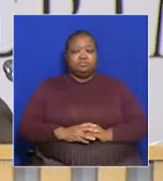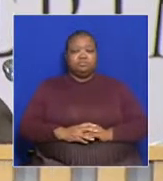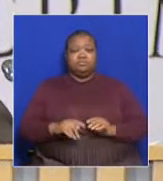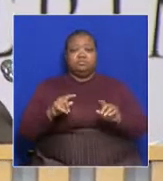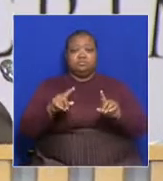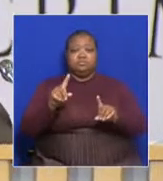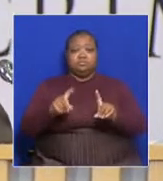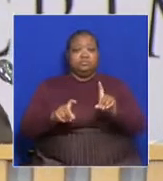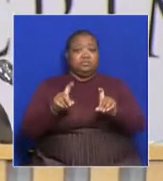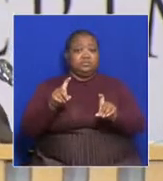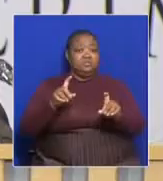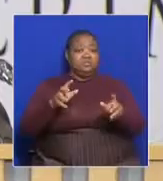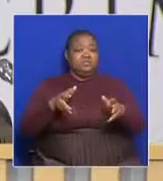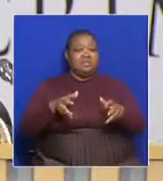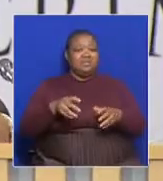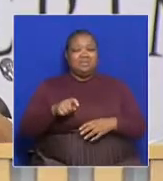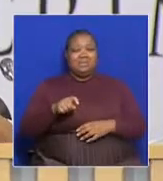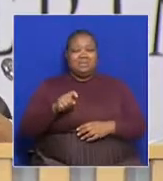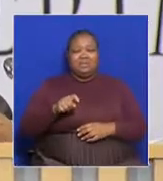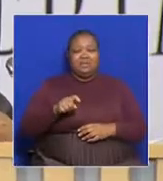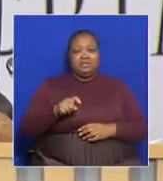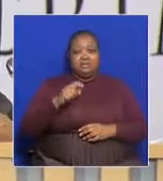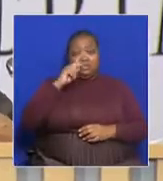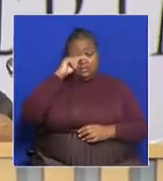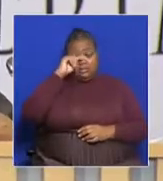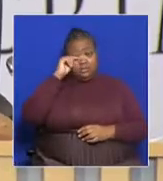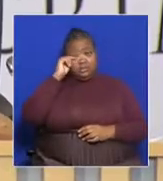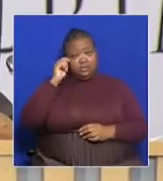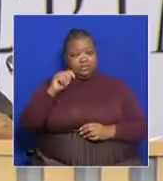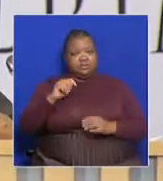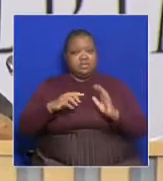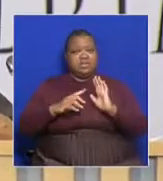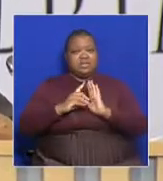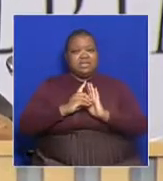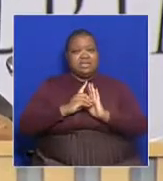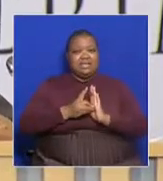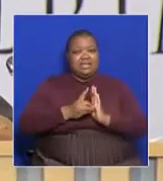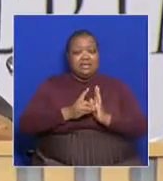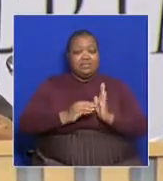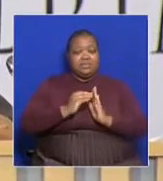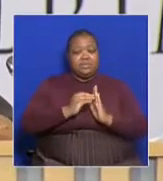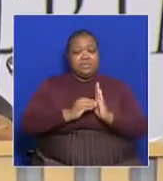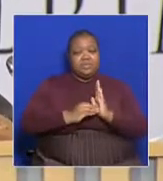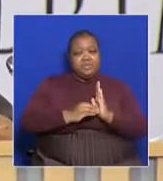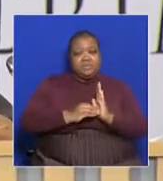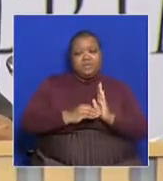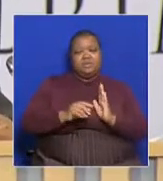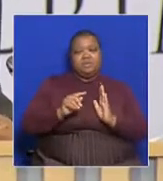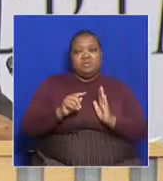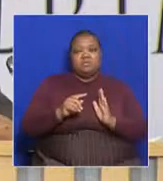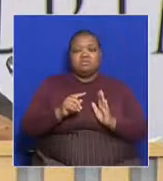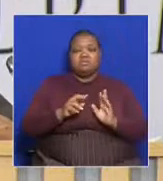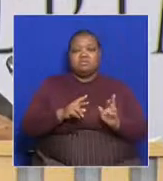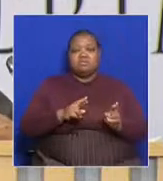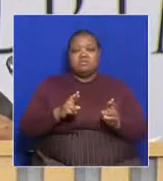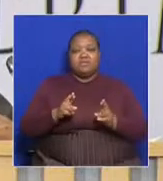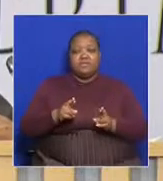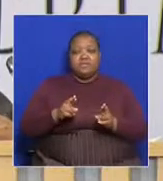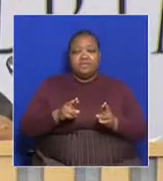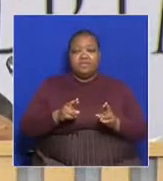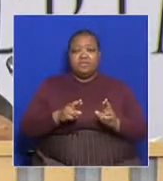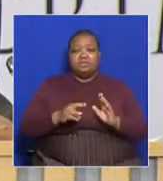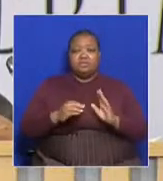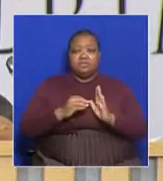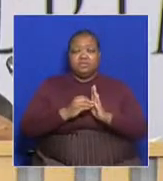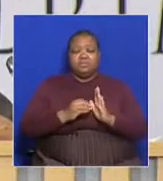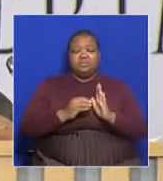must that you diarize. Yes, you make reference to it. I'll give you an example.